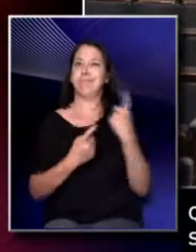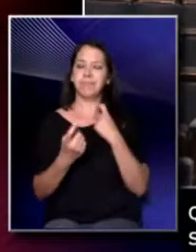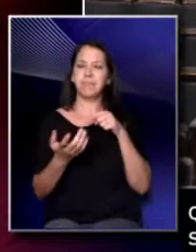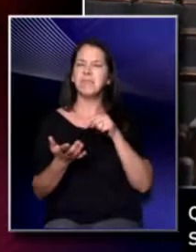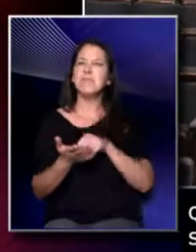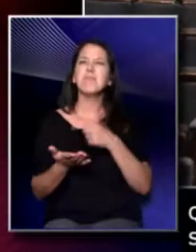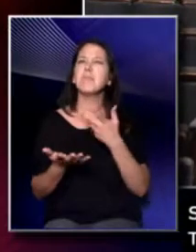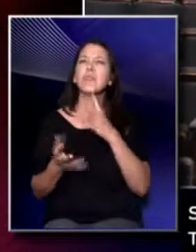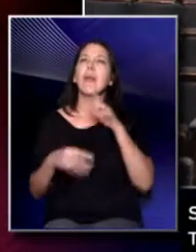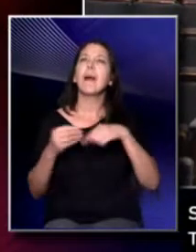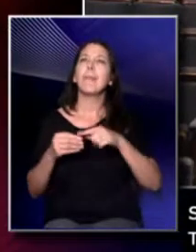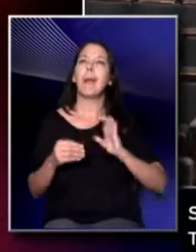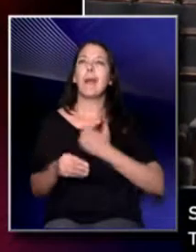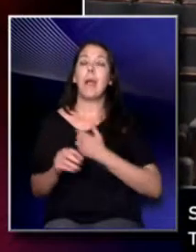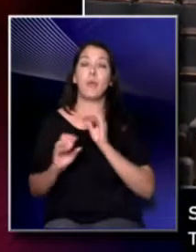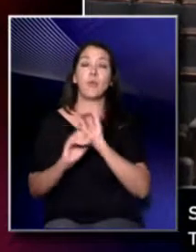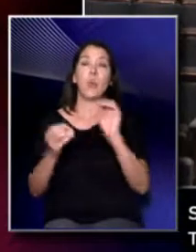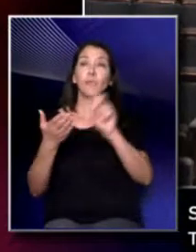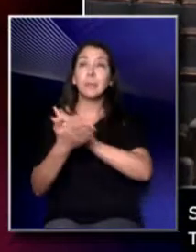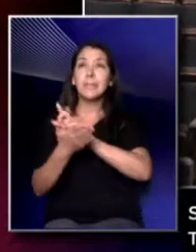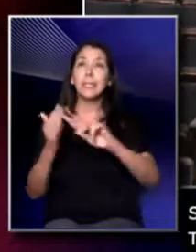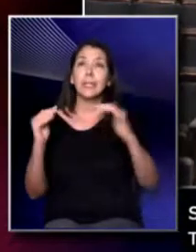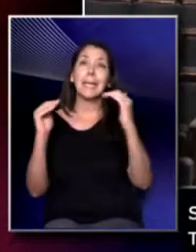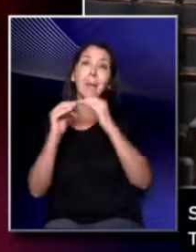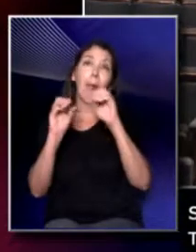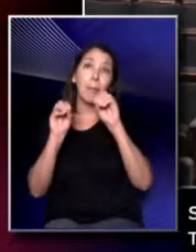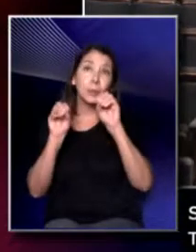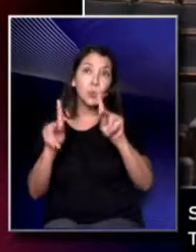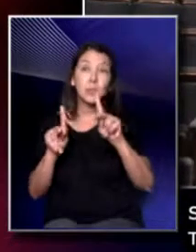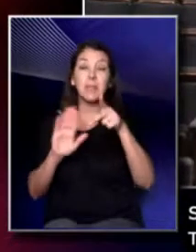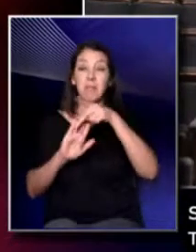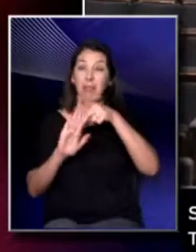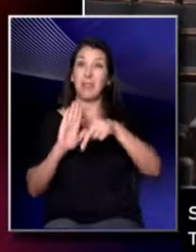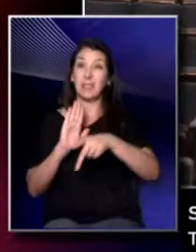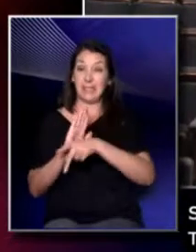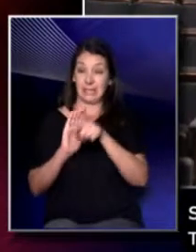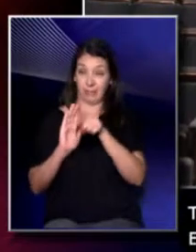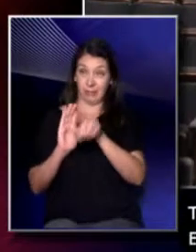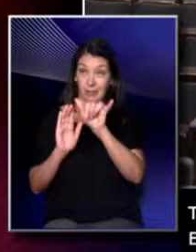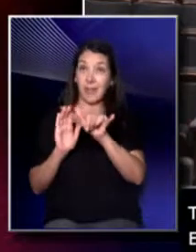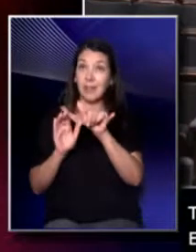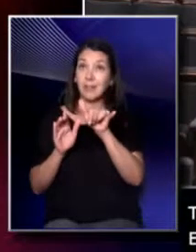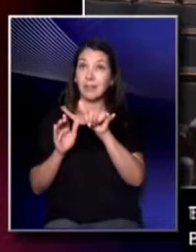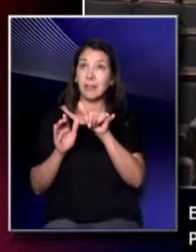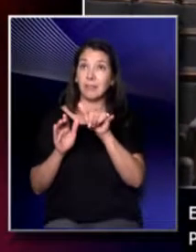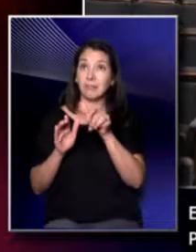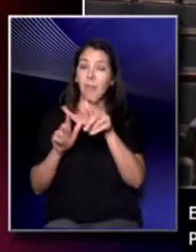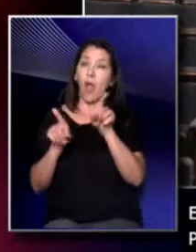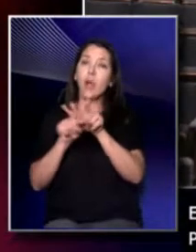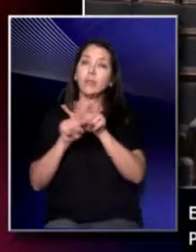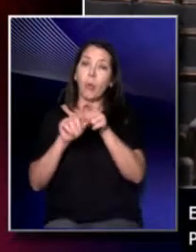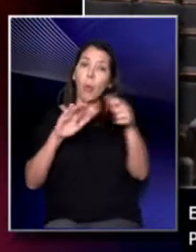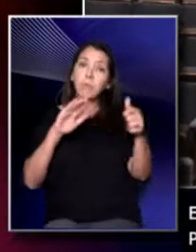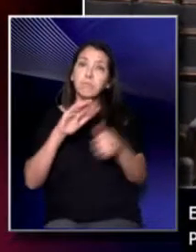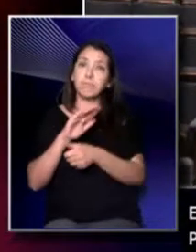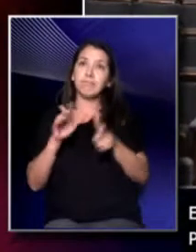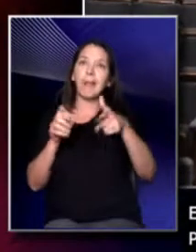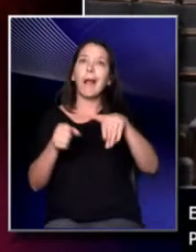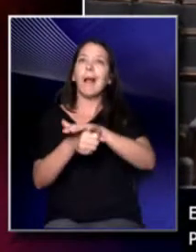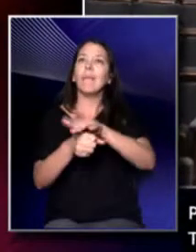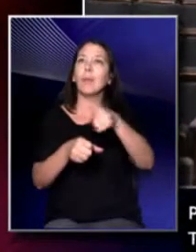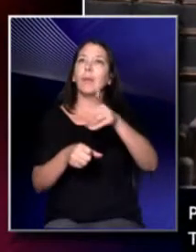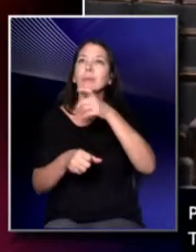our non-discrimination equal employment opportunity policies specifically cover transgender and